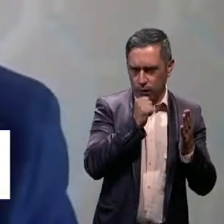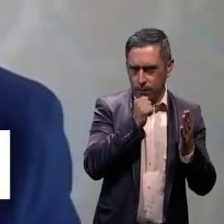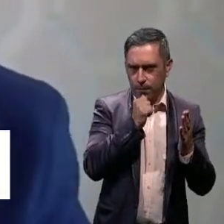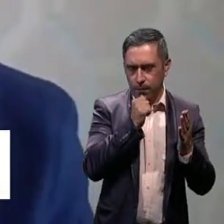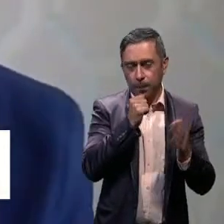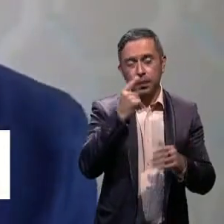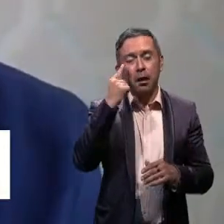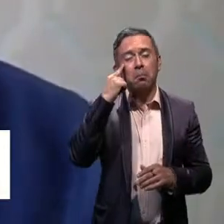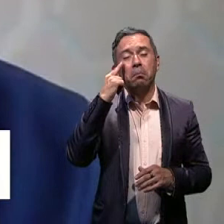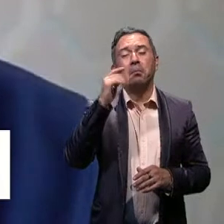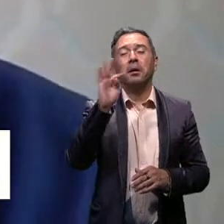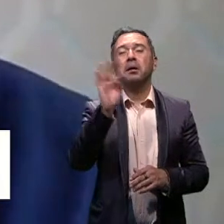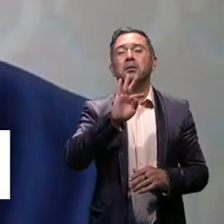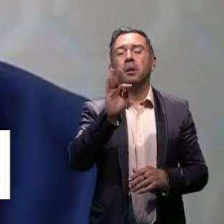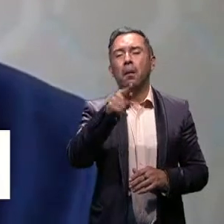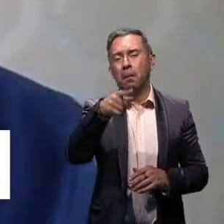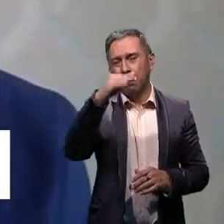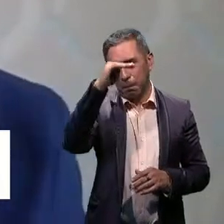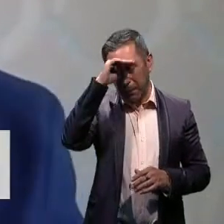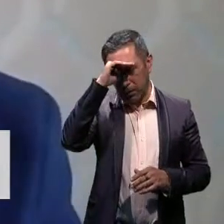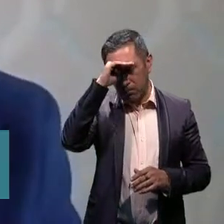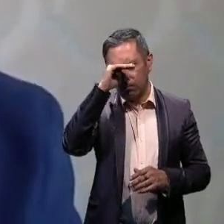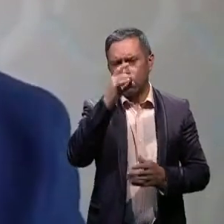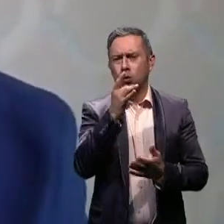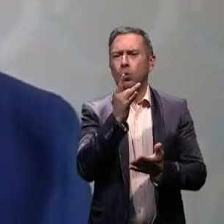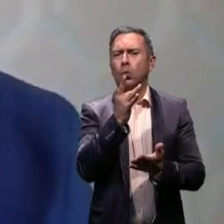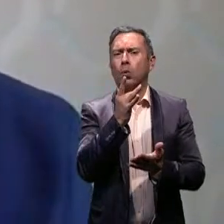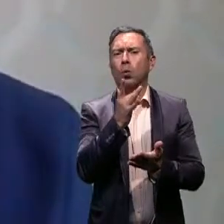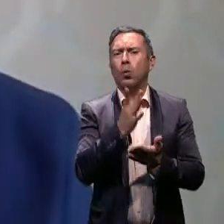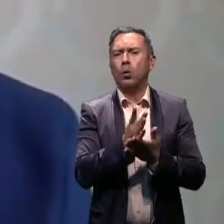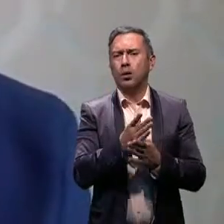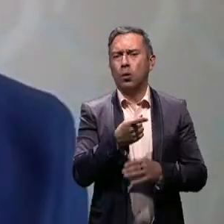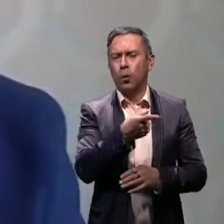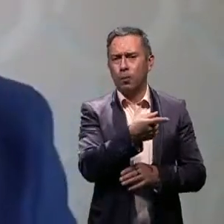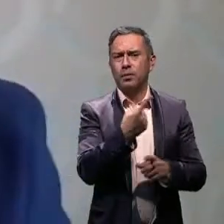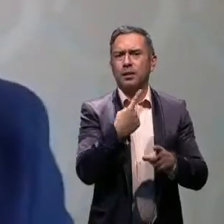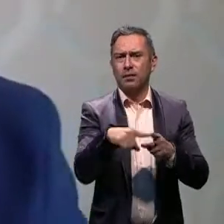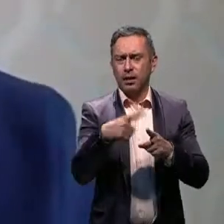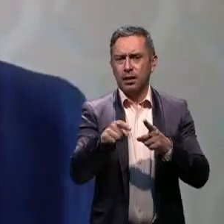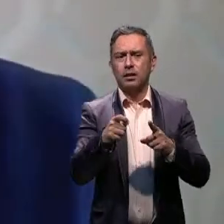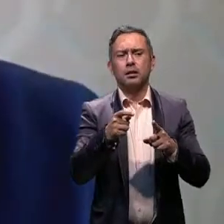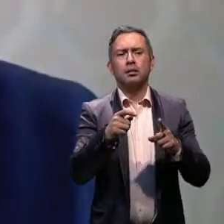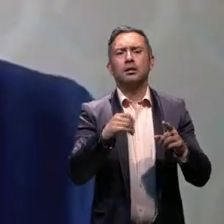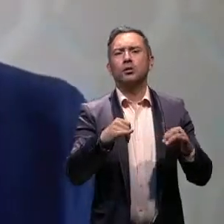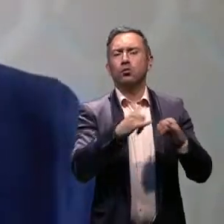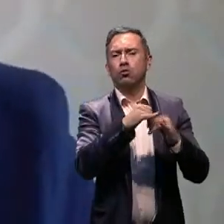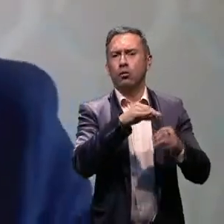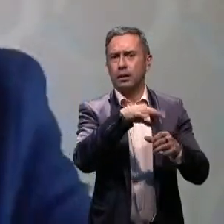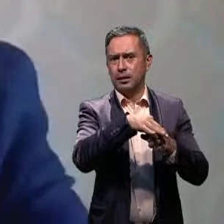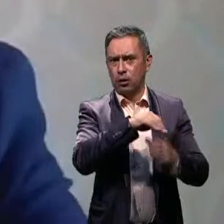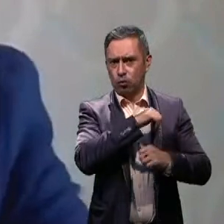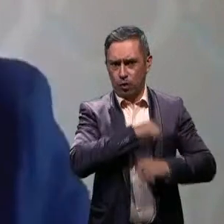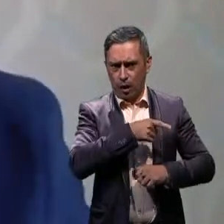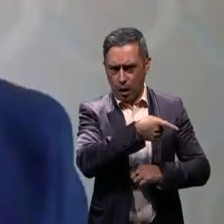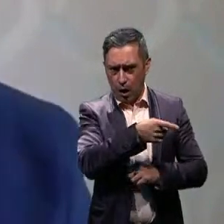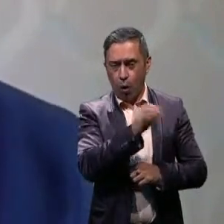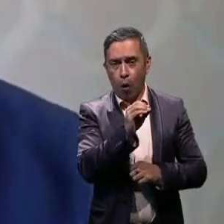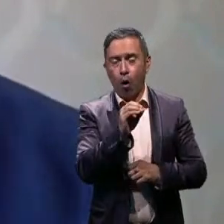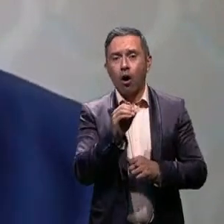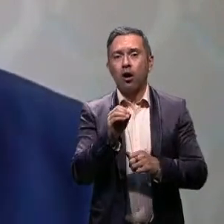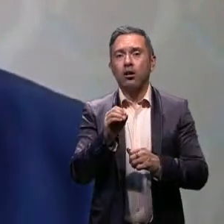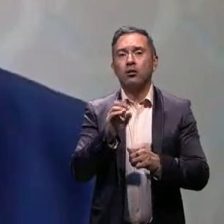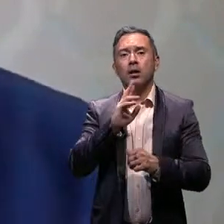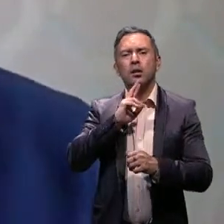democratic manner or approached in a democratic manner. So we can solve it theoretically from the standpoint of the electoral bodies or